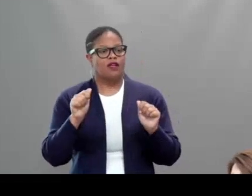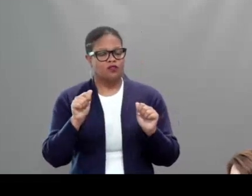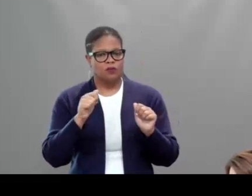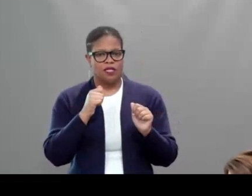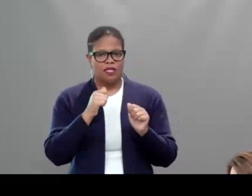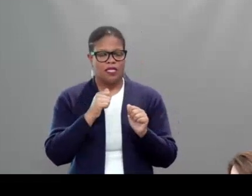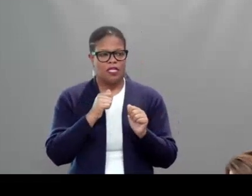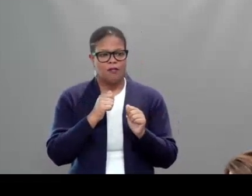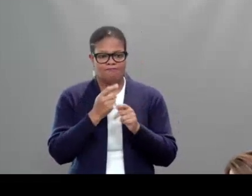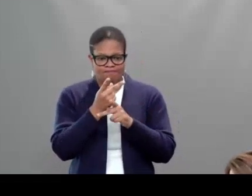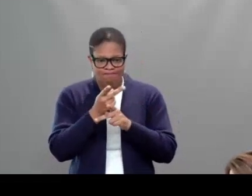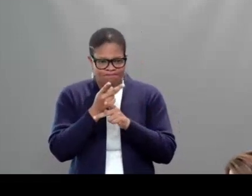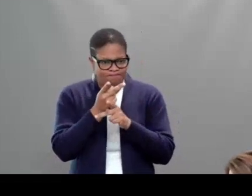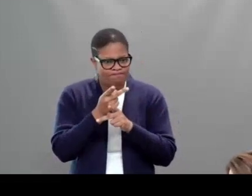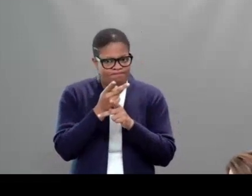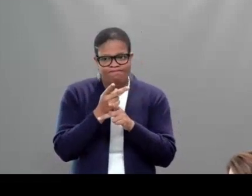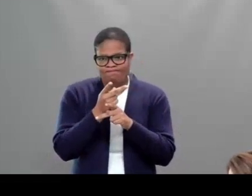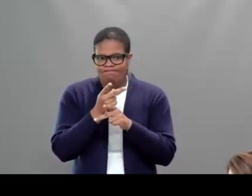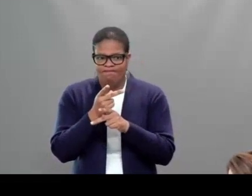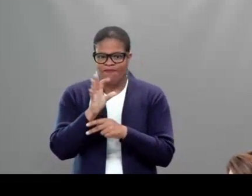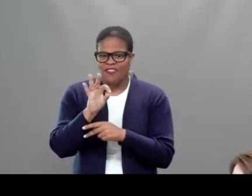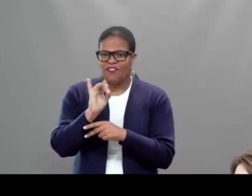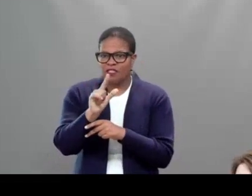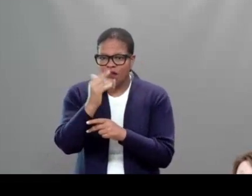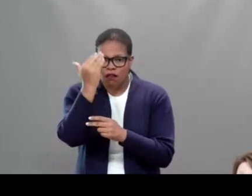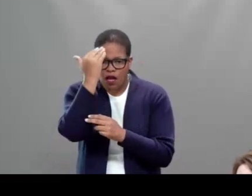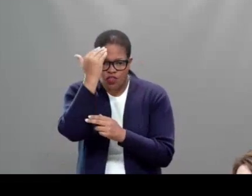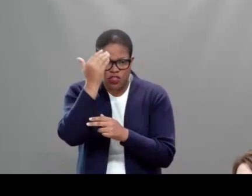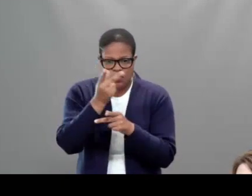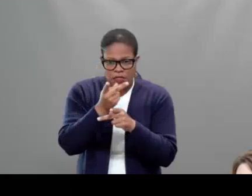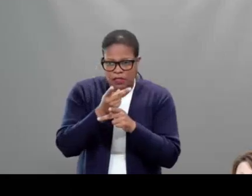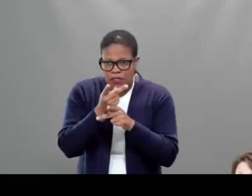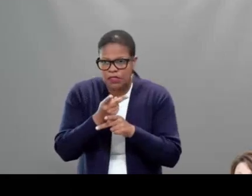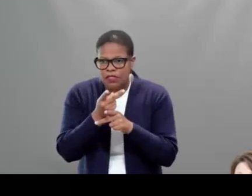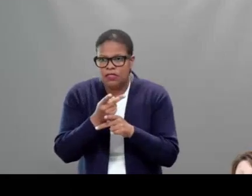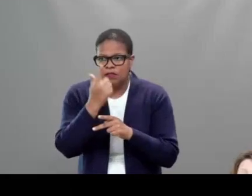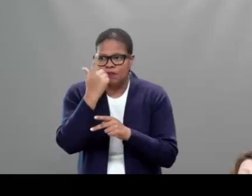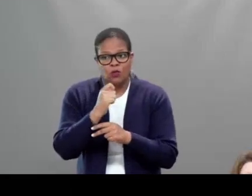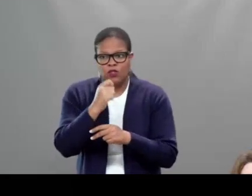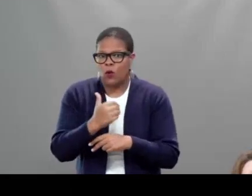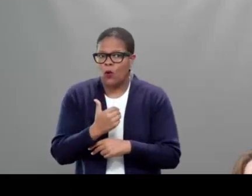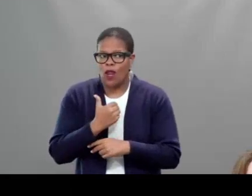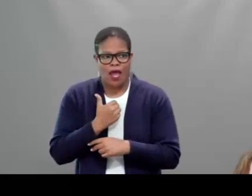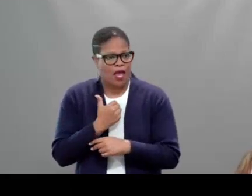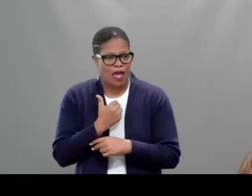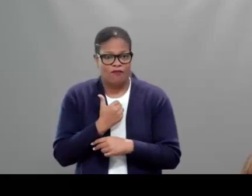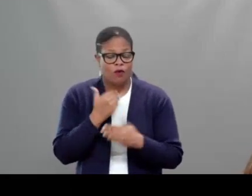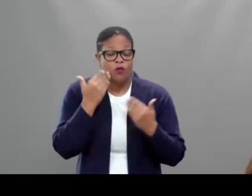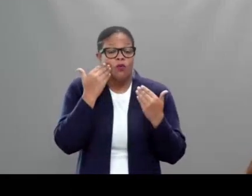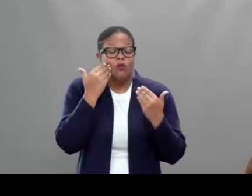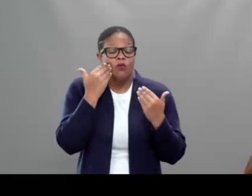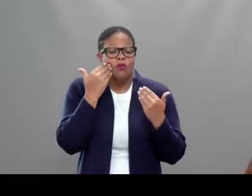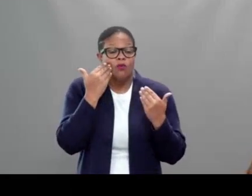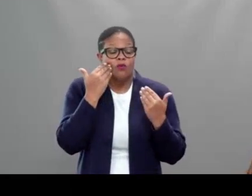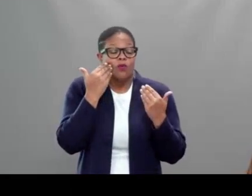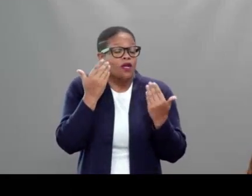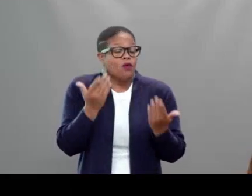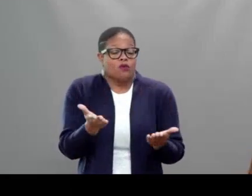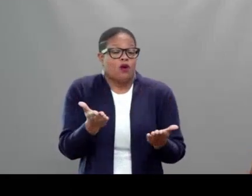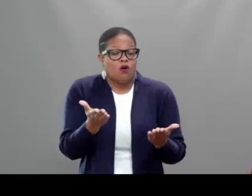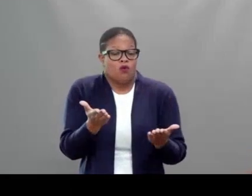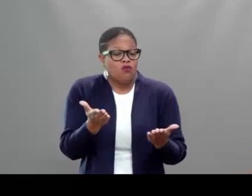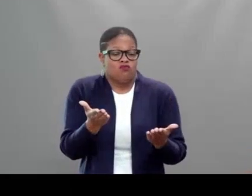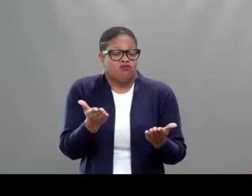fiscally conscientious, since we do not have we don't know the